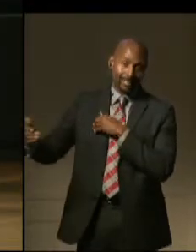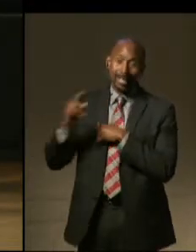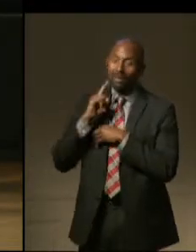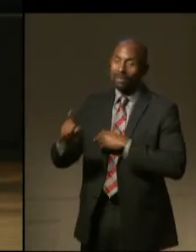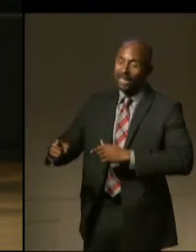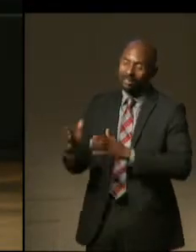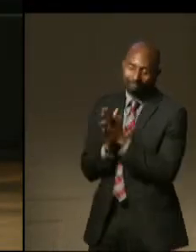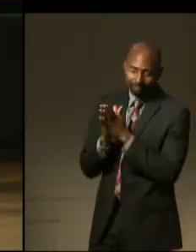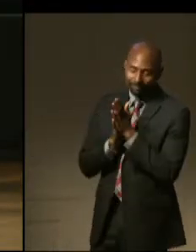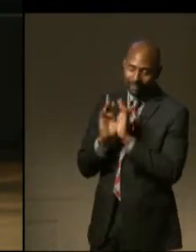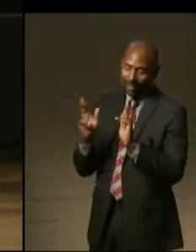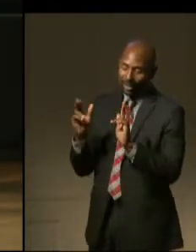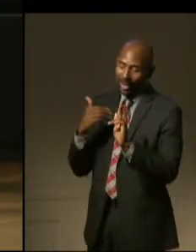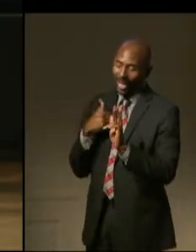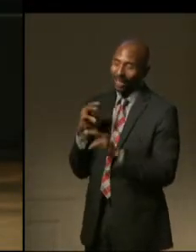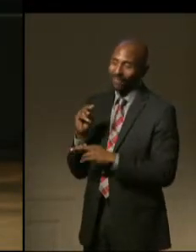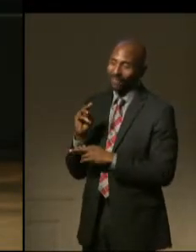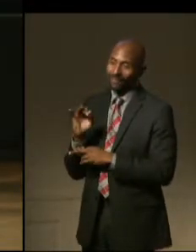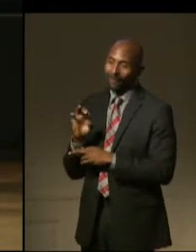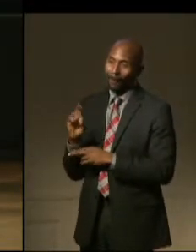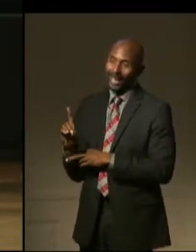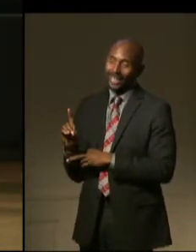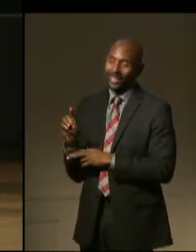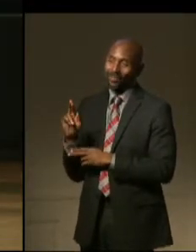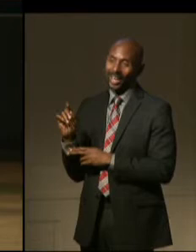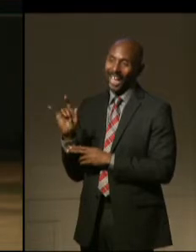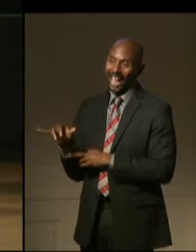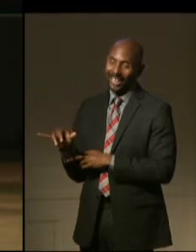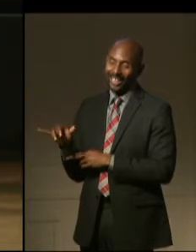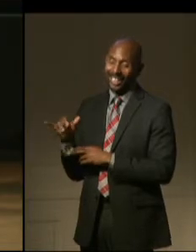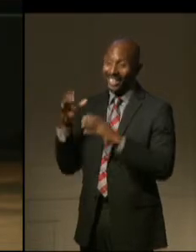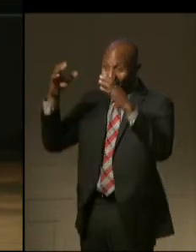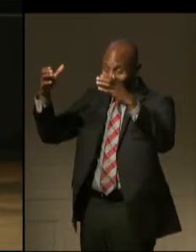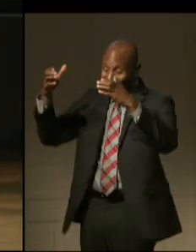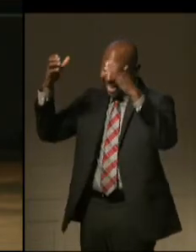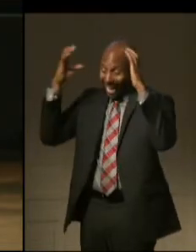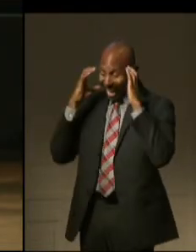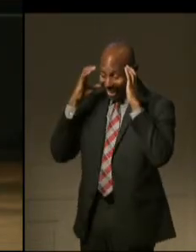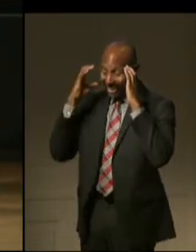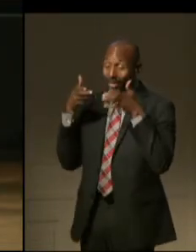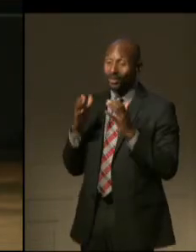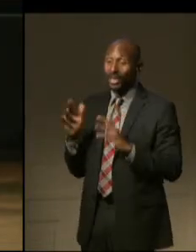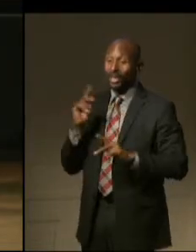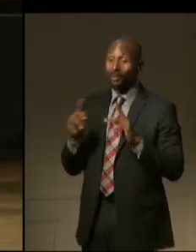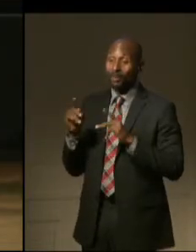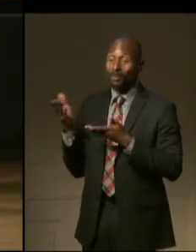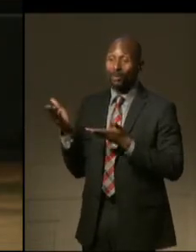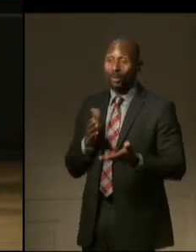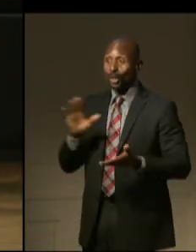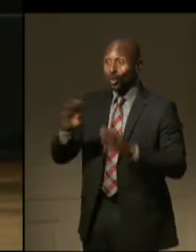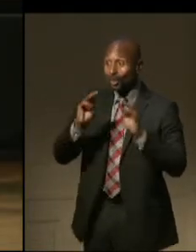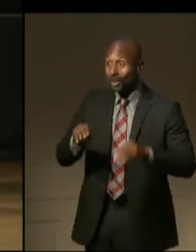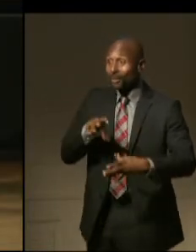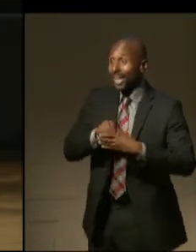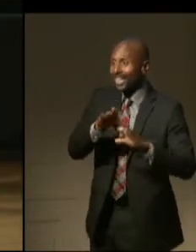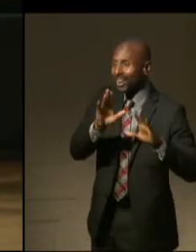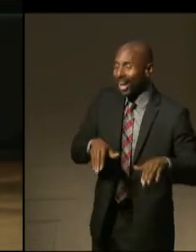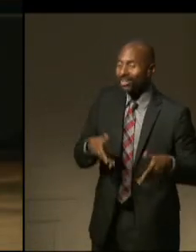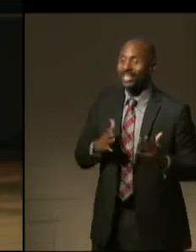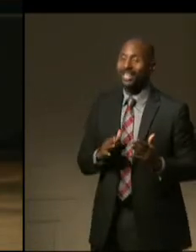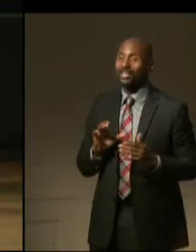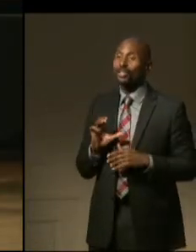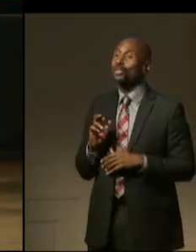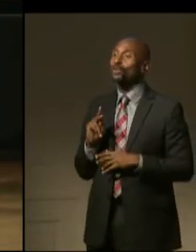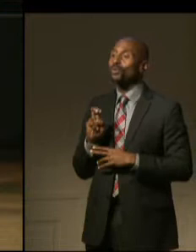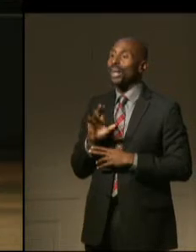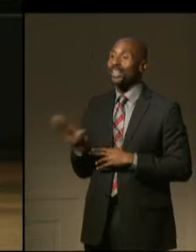reality headsets that let people bring your museum collection into their house and actually curate their house with the kinds of experiences that